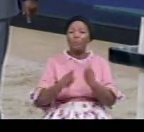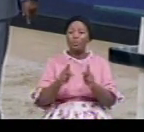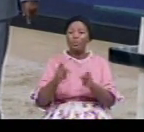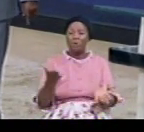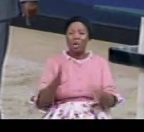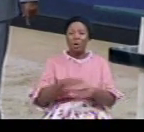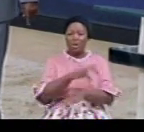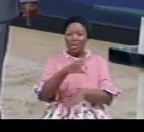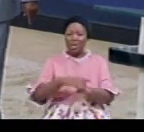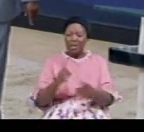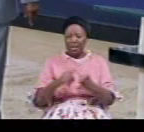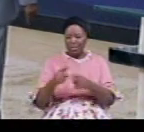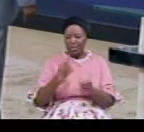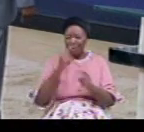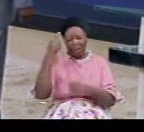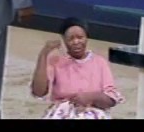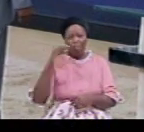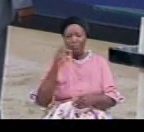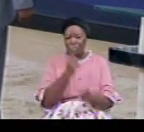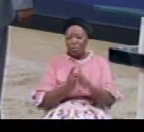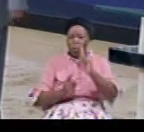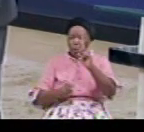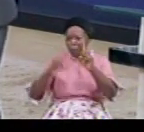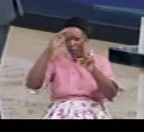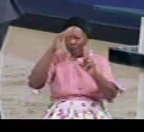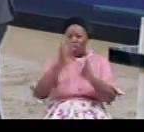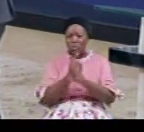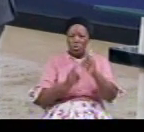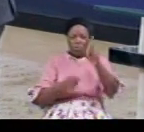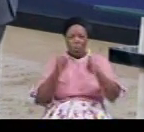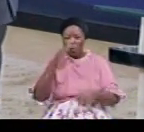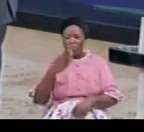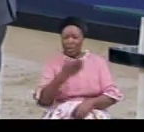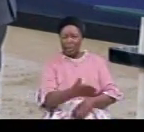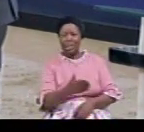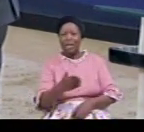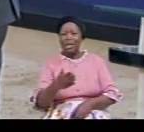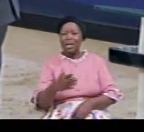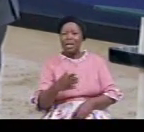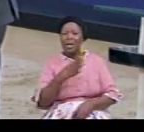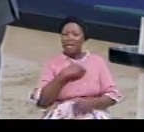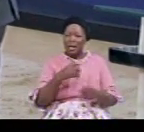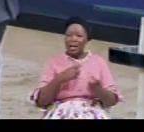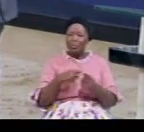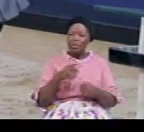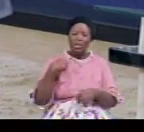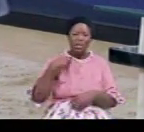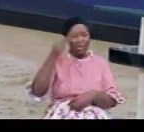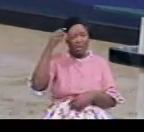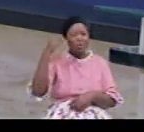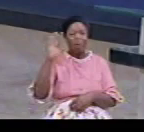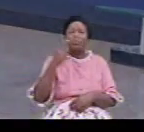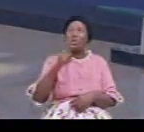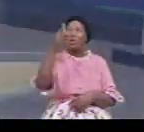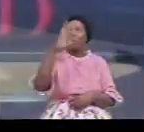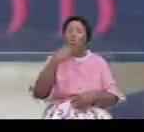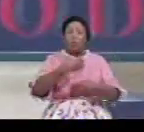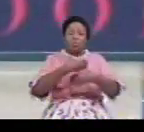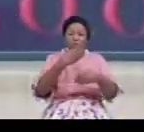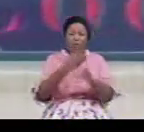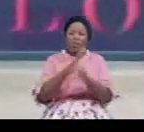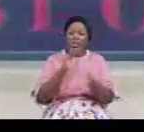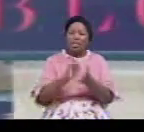just one man, just one woman there. We think of the God of creation, that his creation